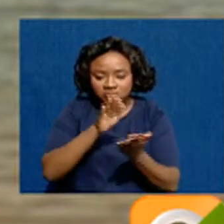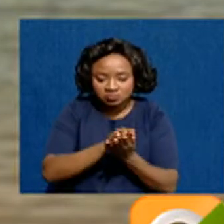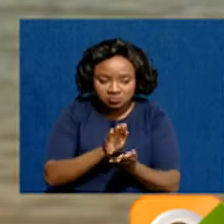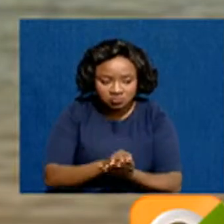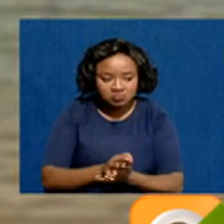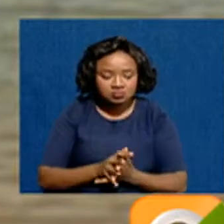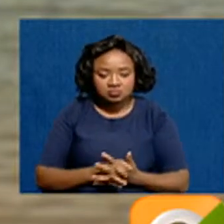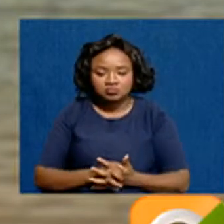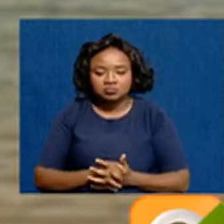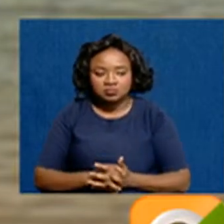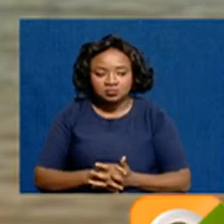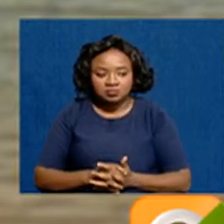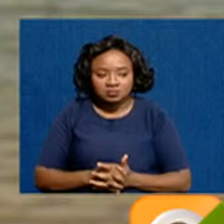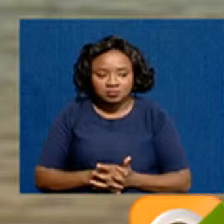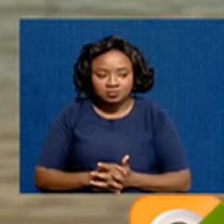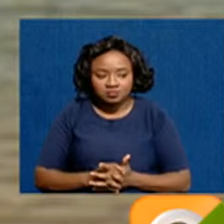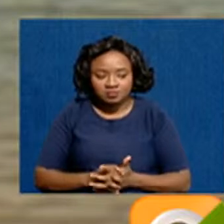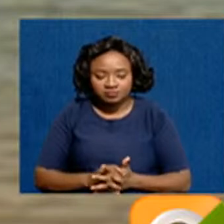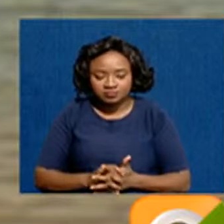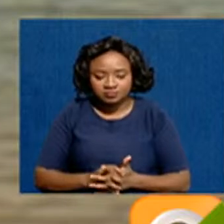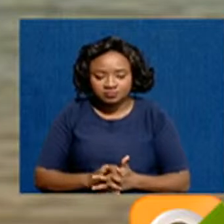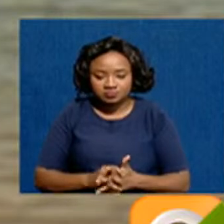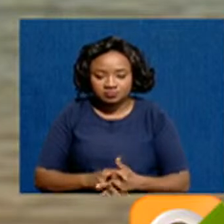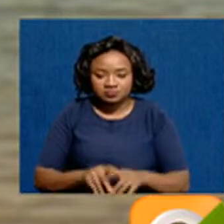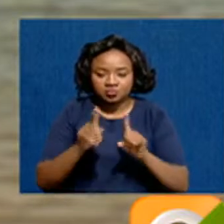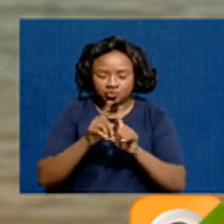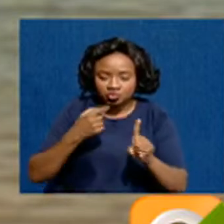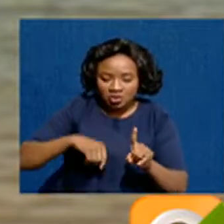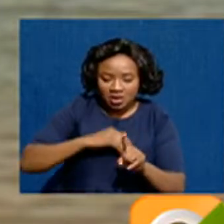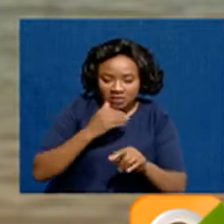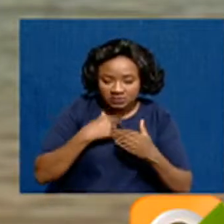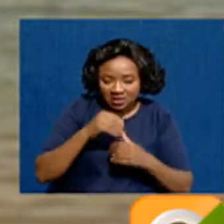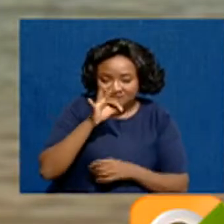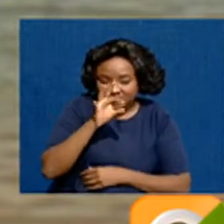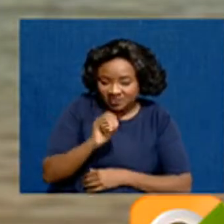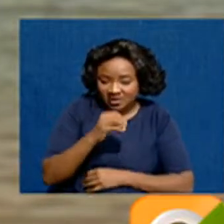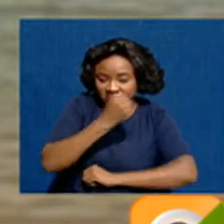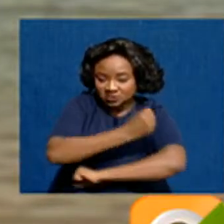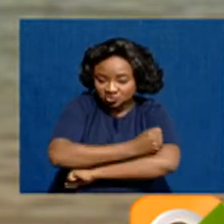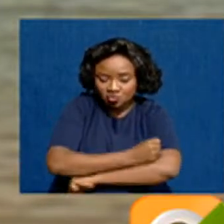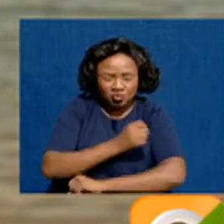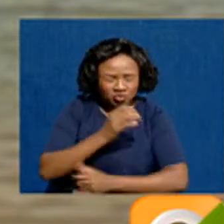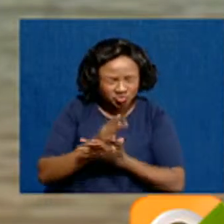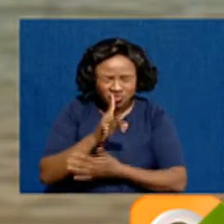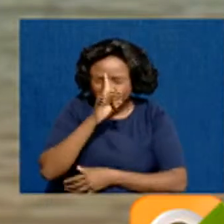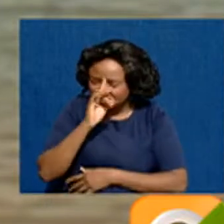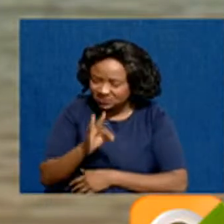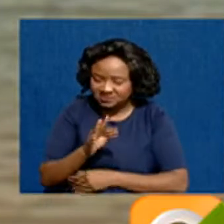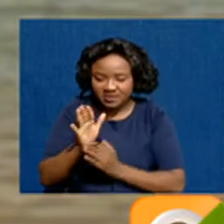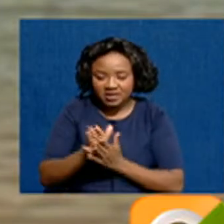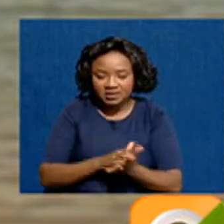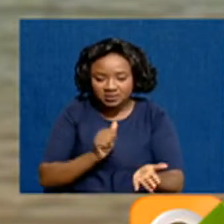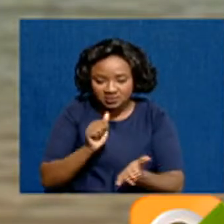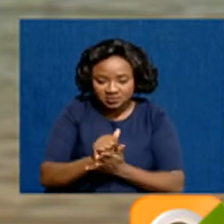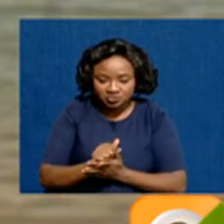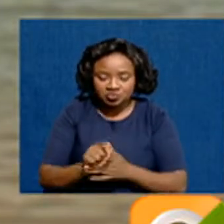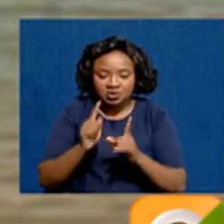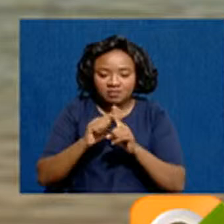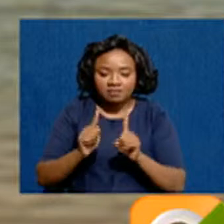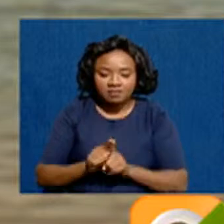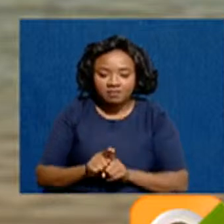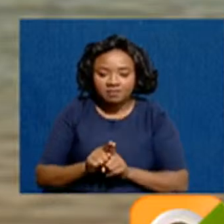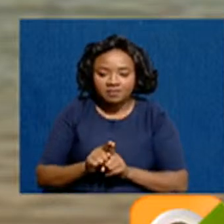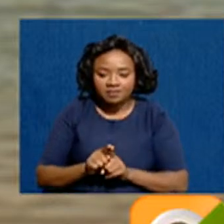been lost. And we have 30 schools which are severely damaged, where the Seven Forks